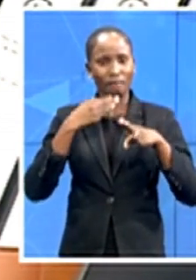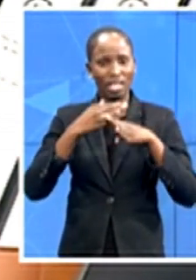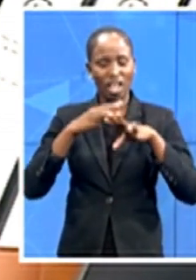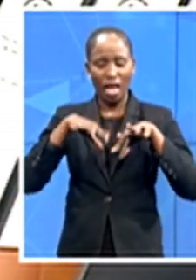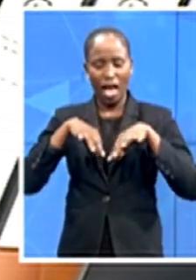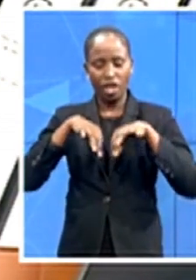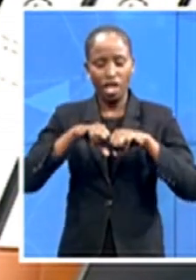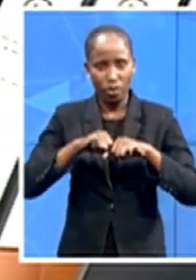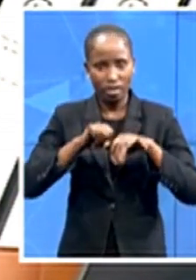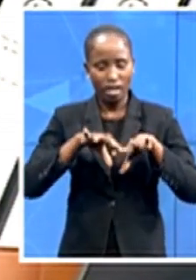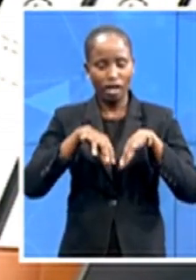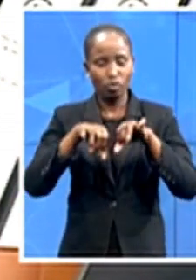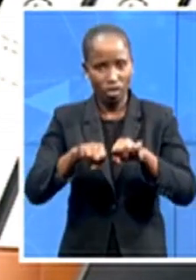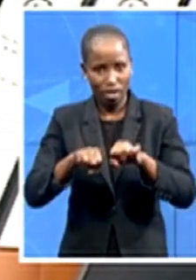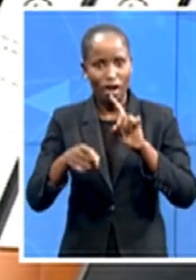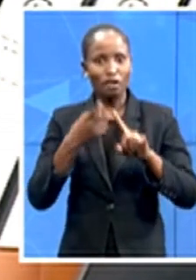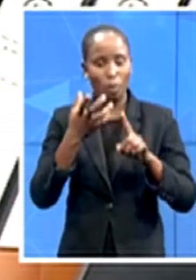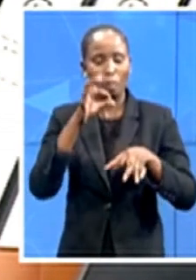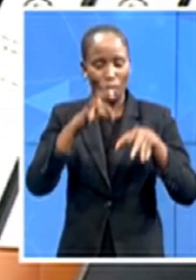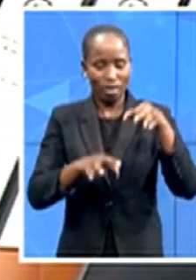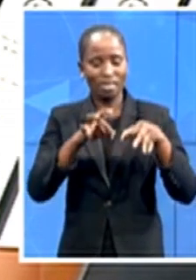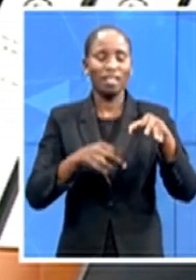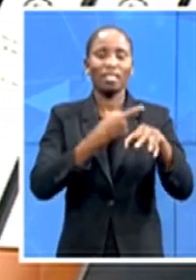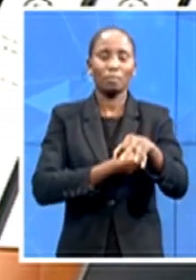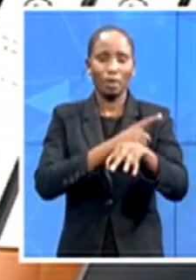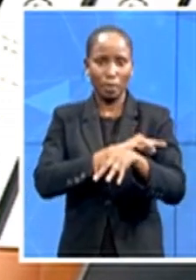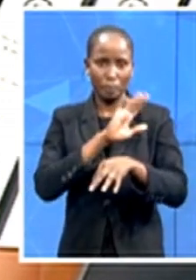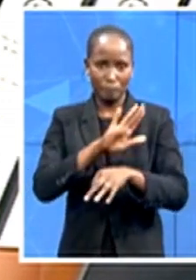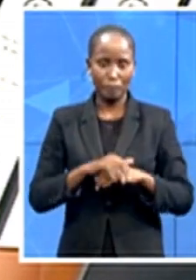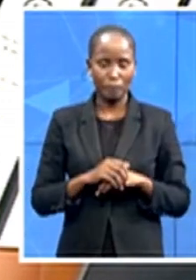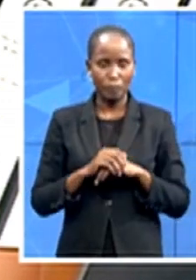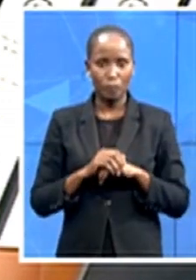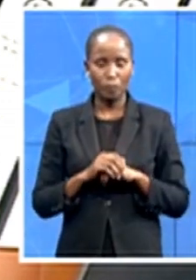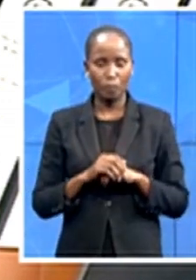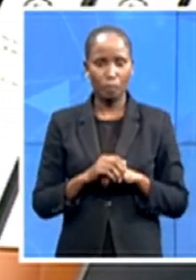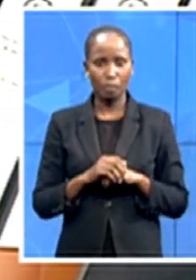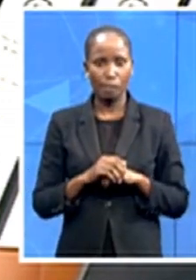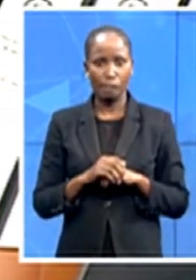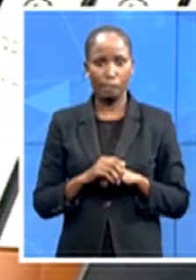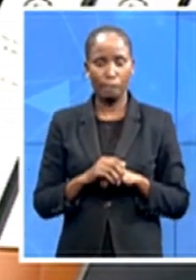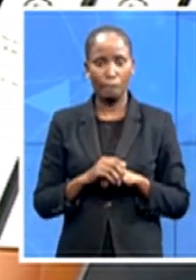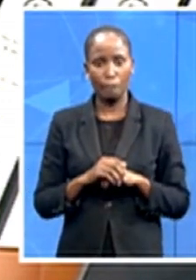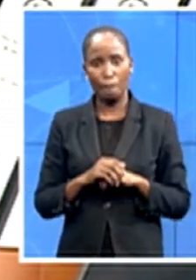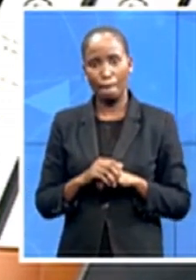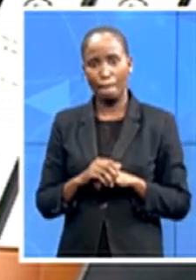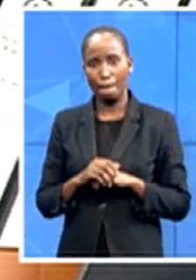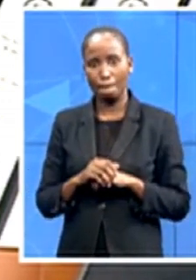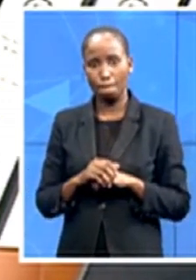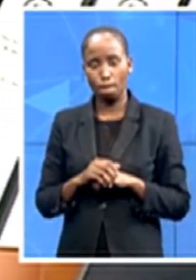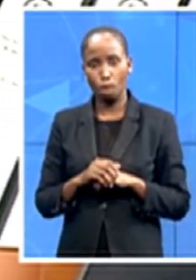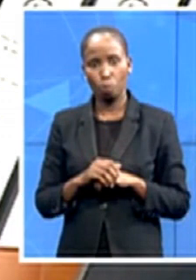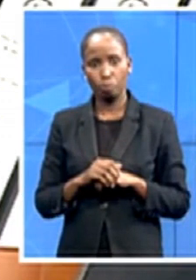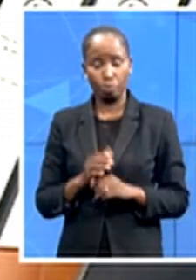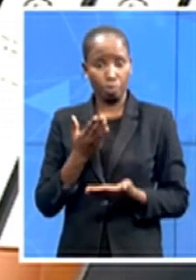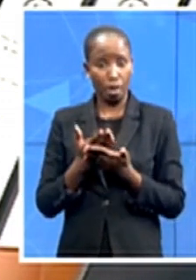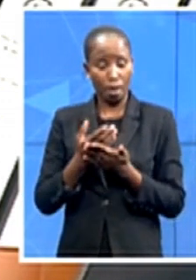power. My ability and the ability of others to resist and ultimately to bring about